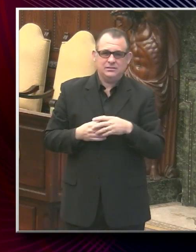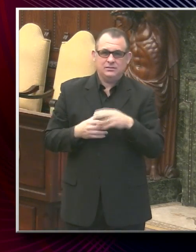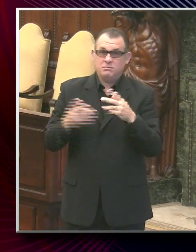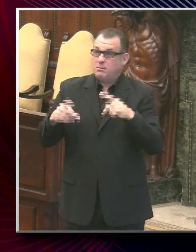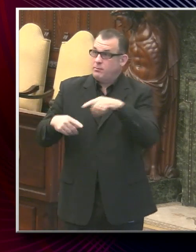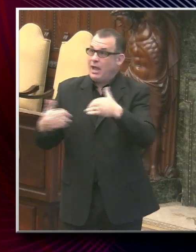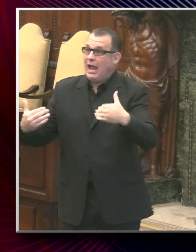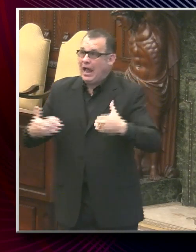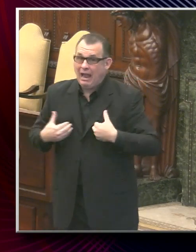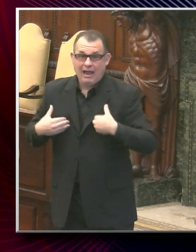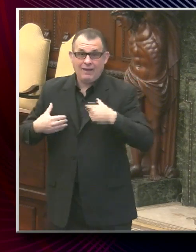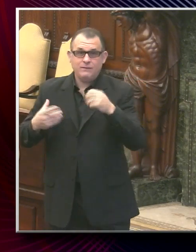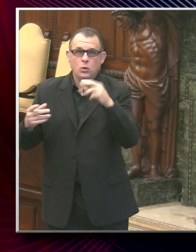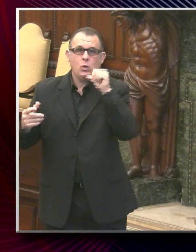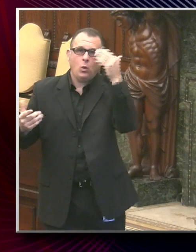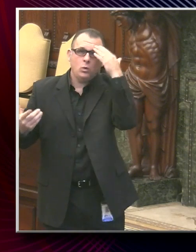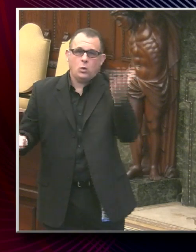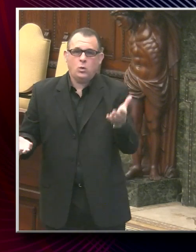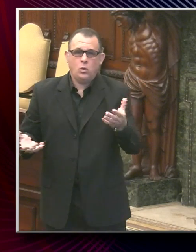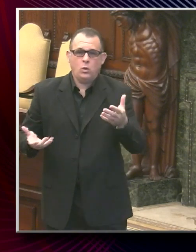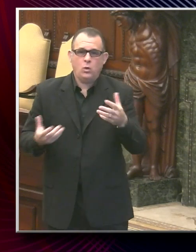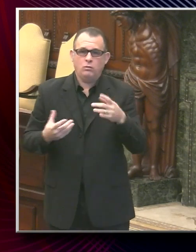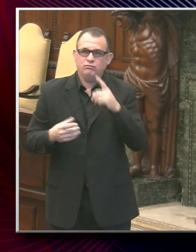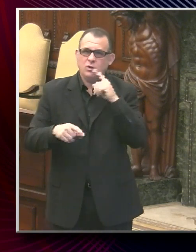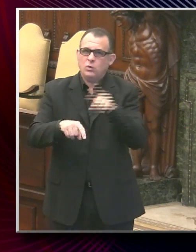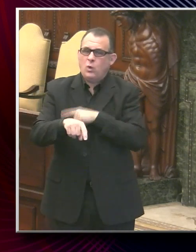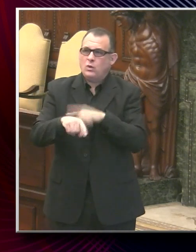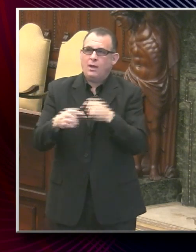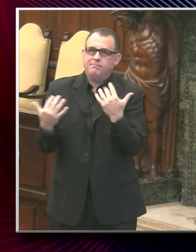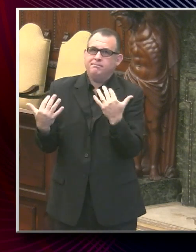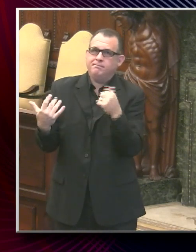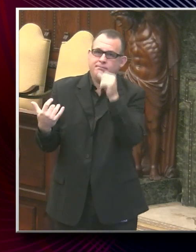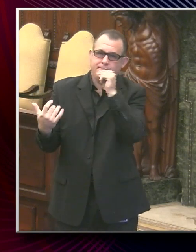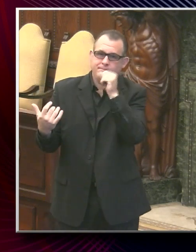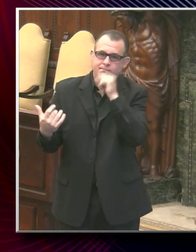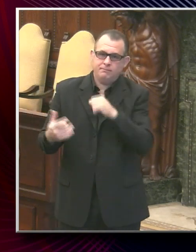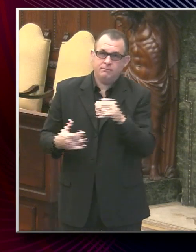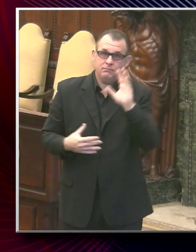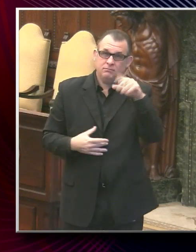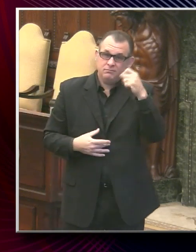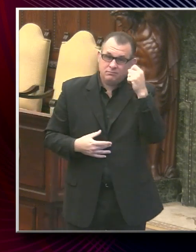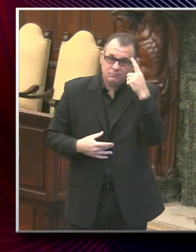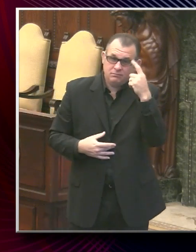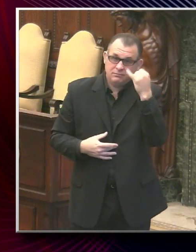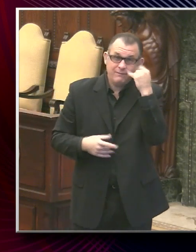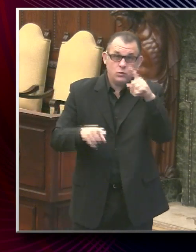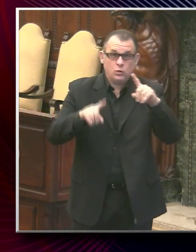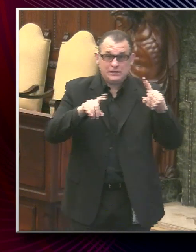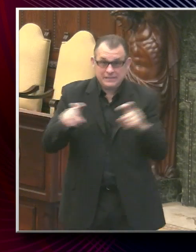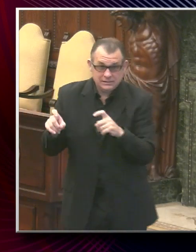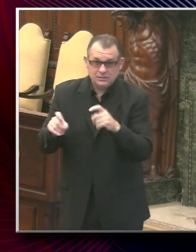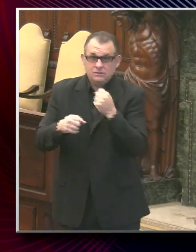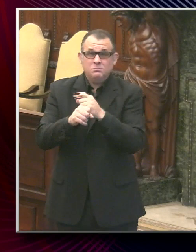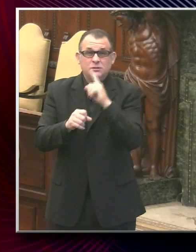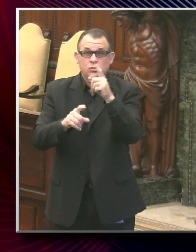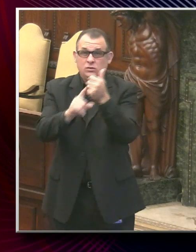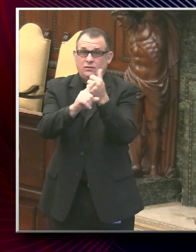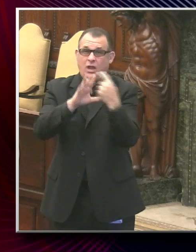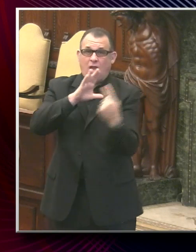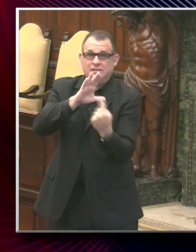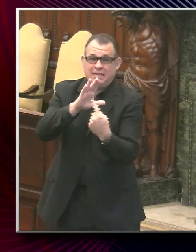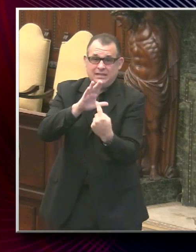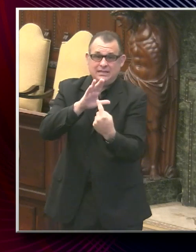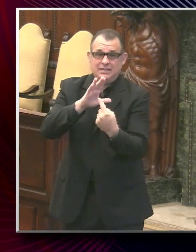time period. So our message to everyone right now is if you're tested, make sure that you isolate yourself and keep away from other people until you get your